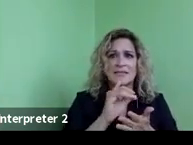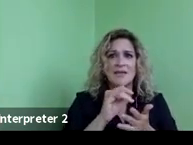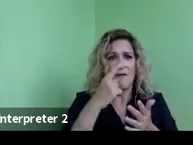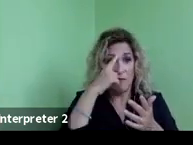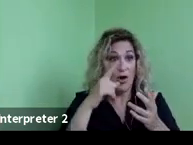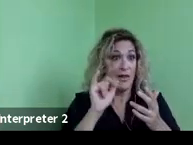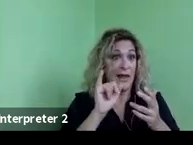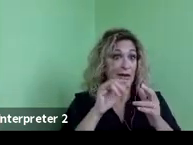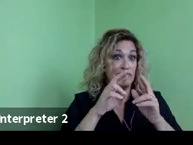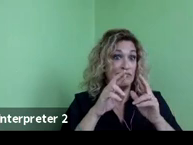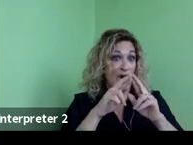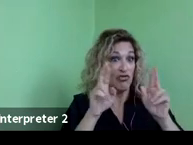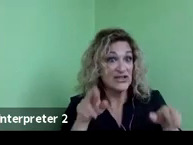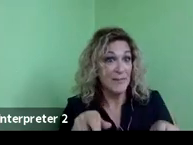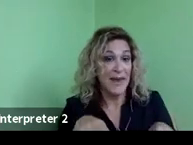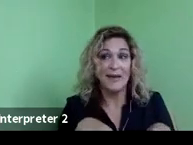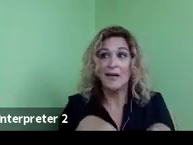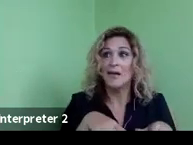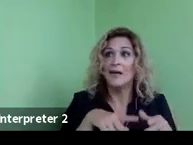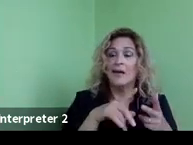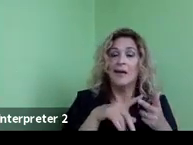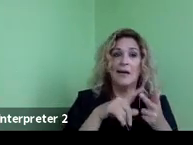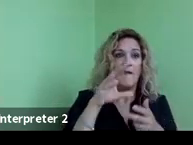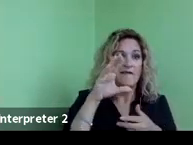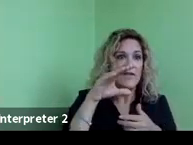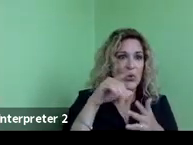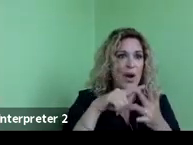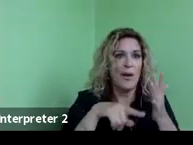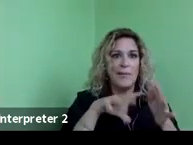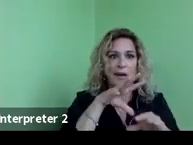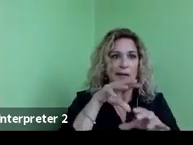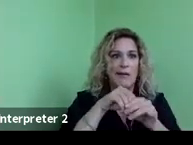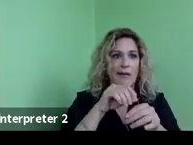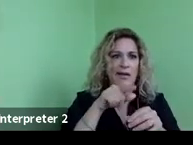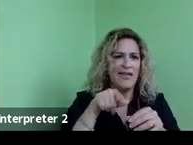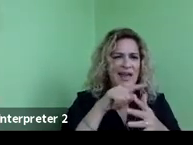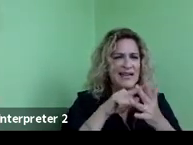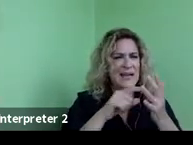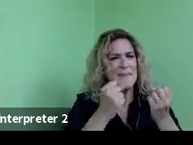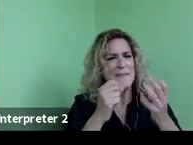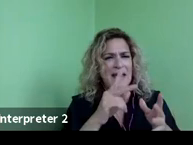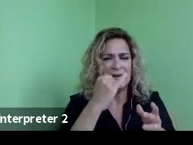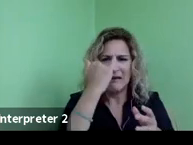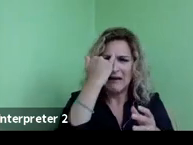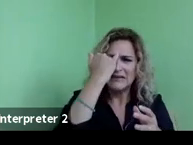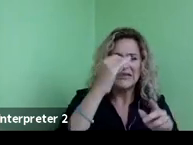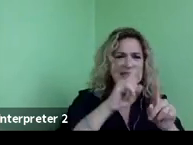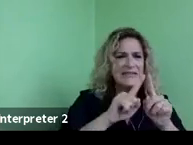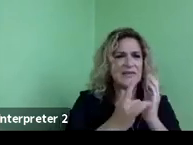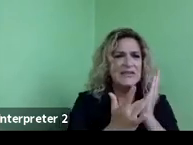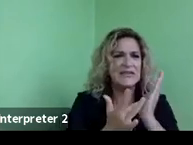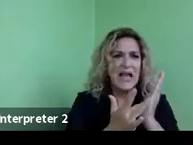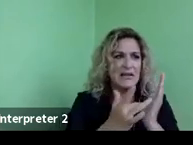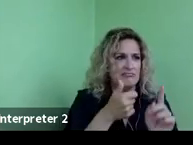now, right, of survivors interacting, moving in and out of the shelter So again, think about all these places